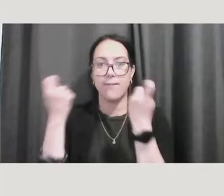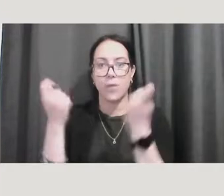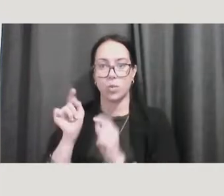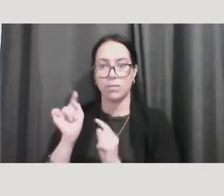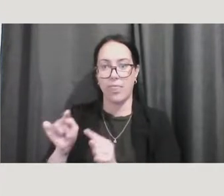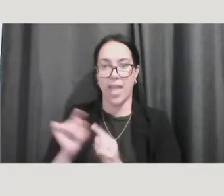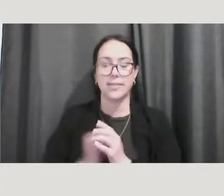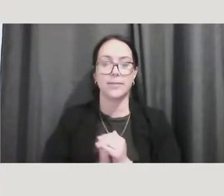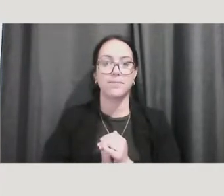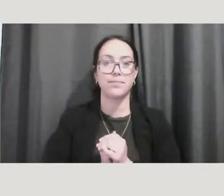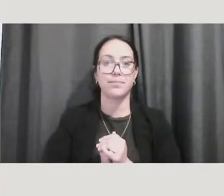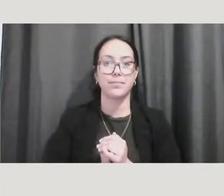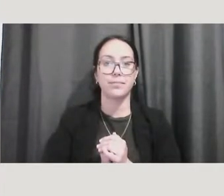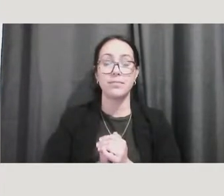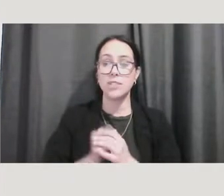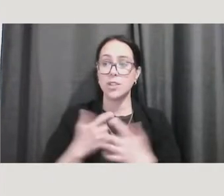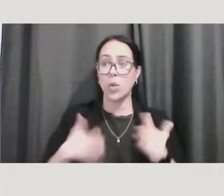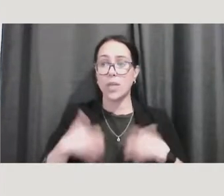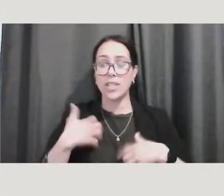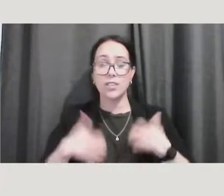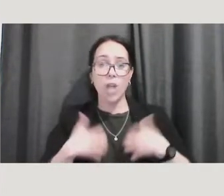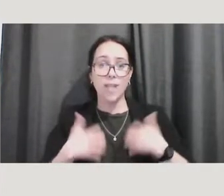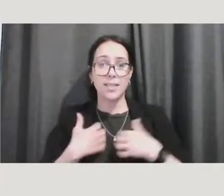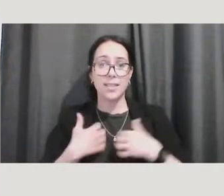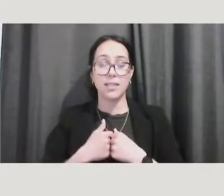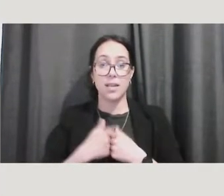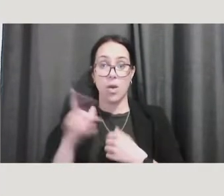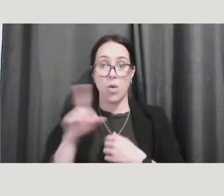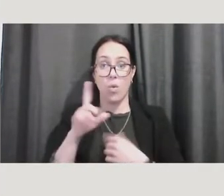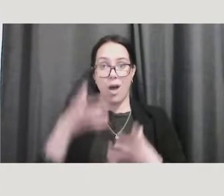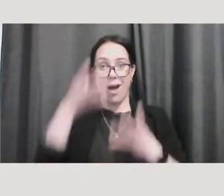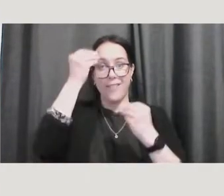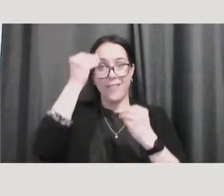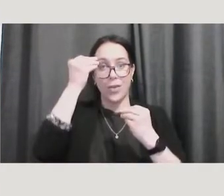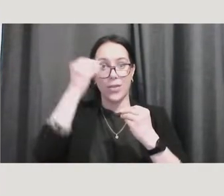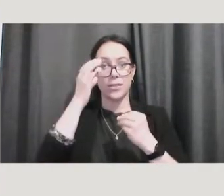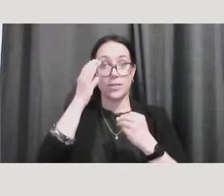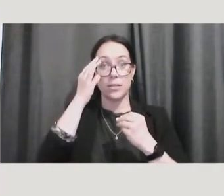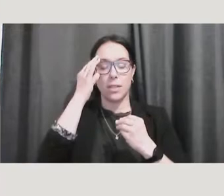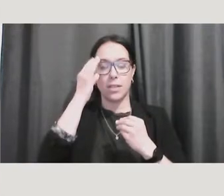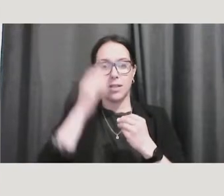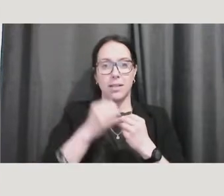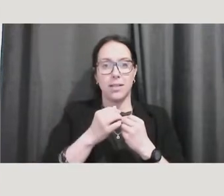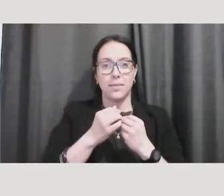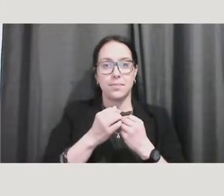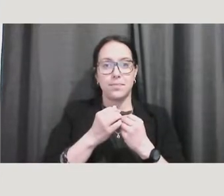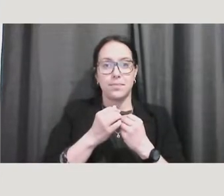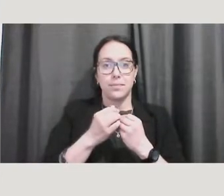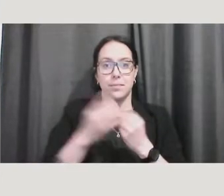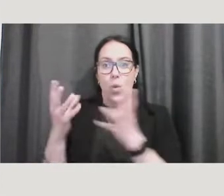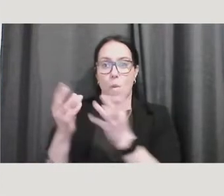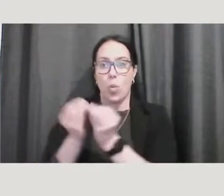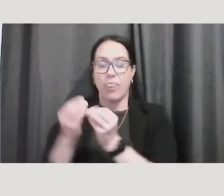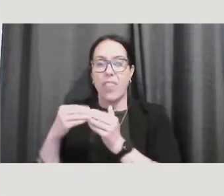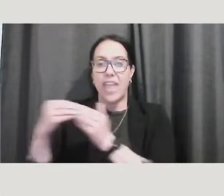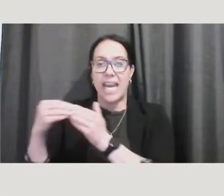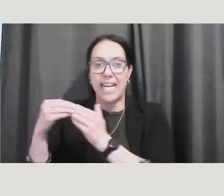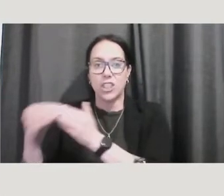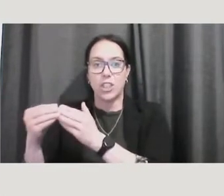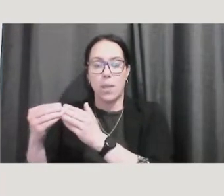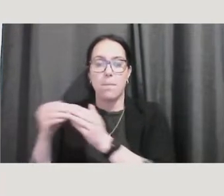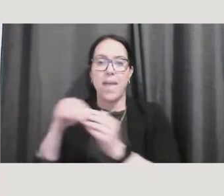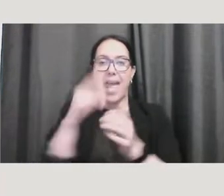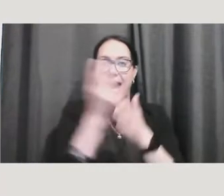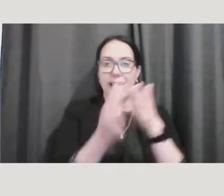um which was exciting so uh what I've learned uh alongside the leadership and artistic vision of tupi